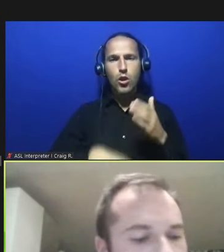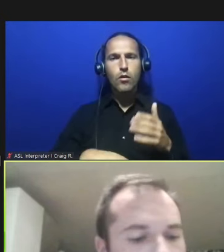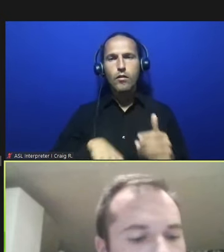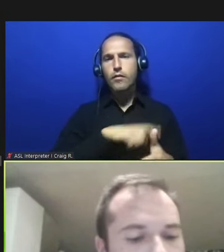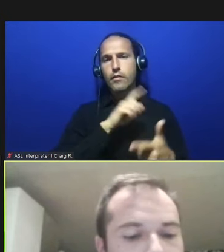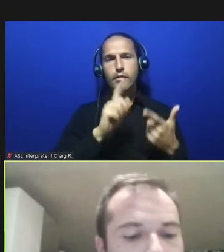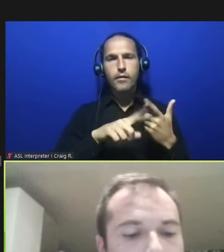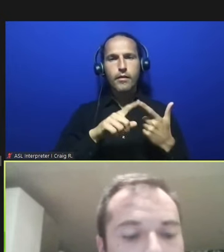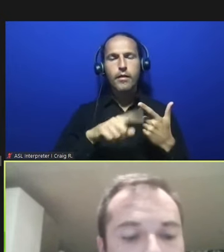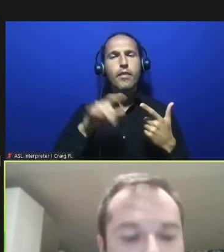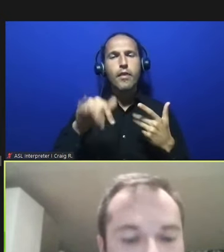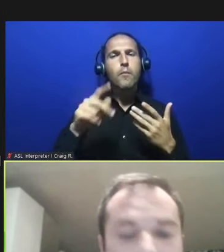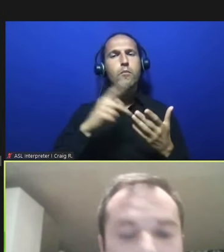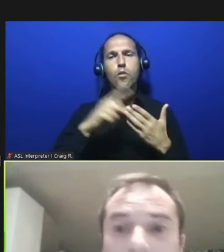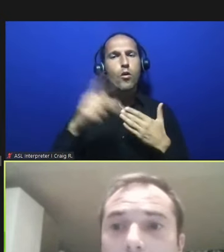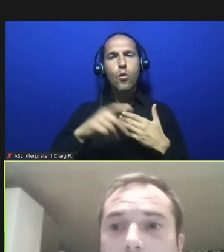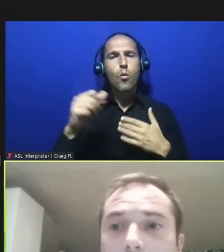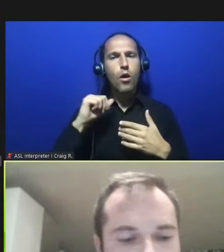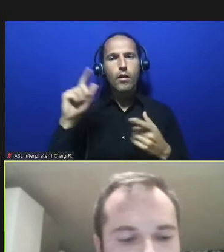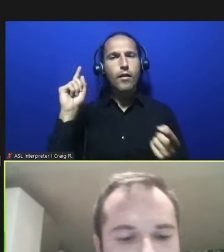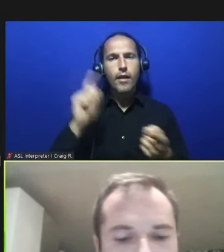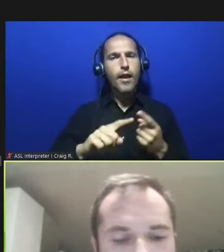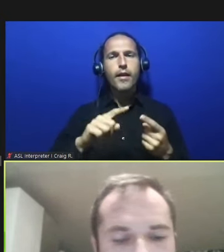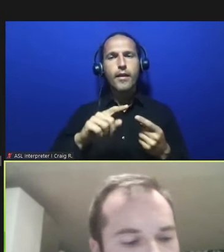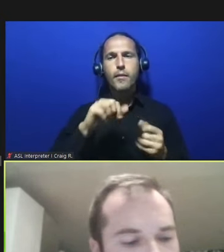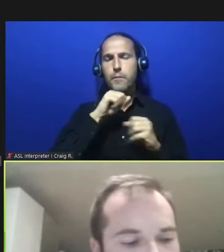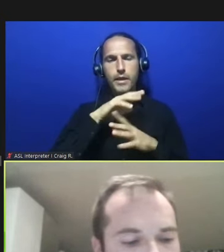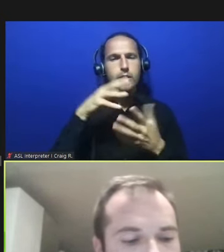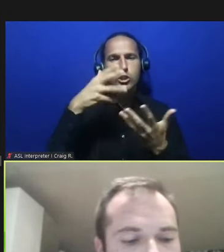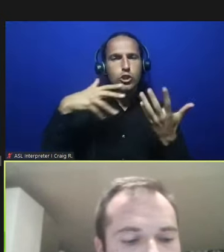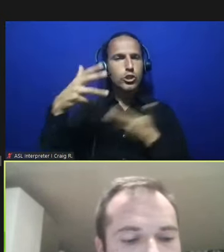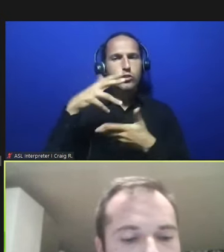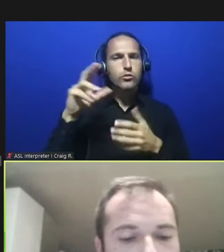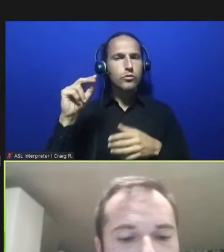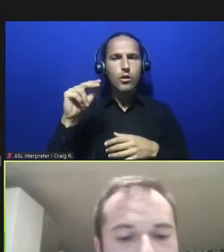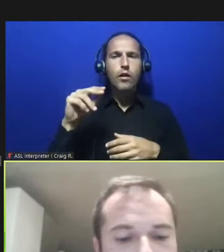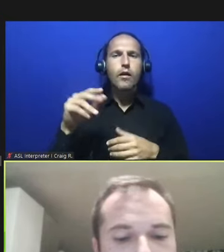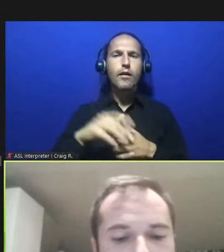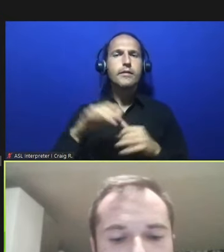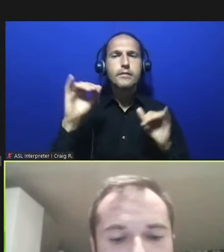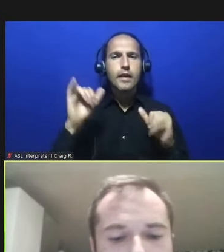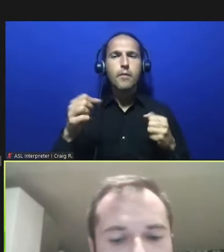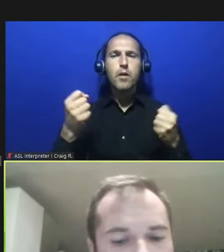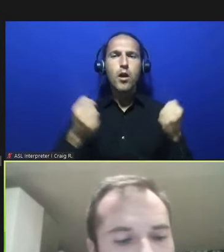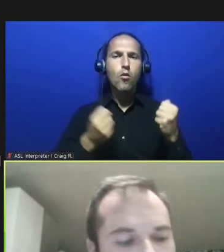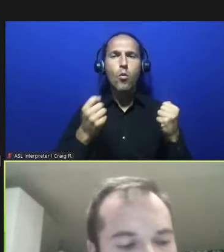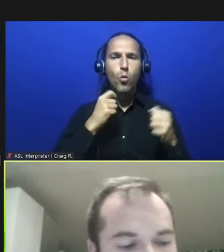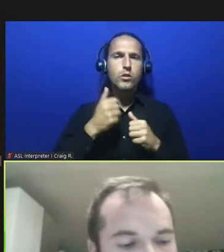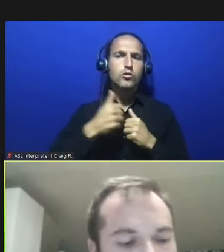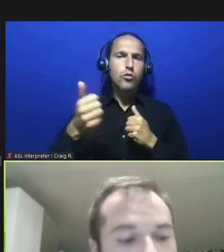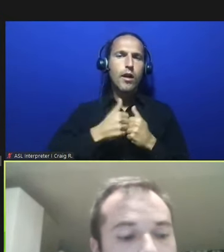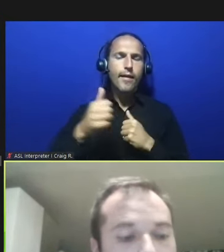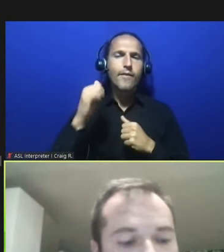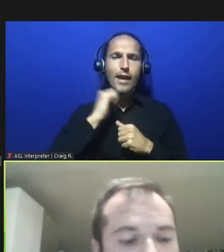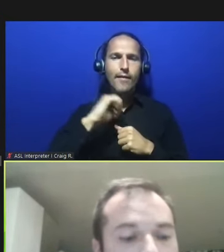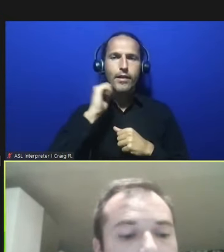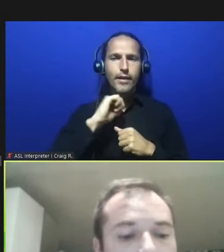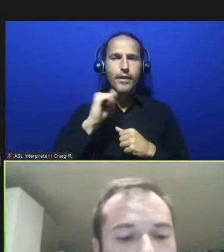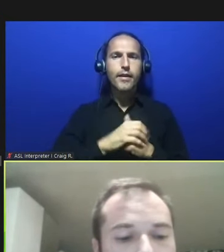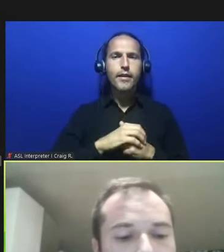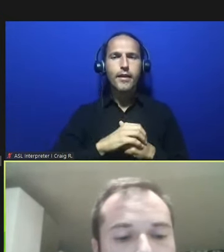Second, this program won't decrease the emissions because same amount of cars will travel daily.